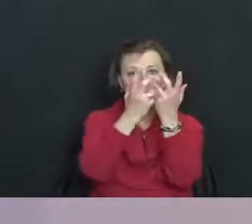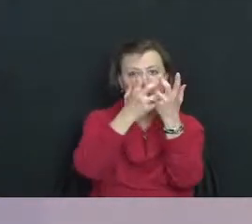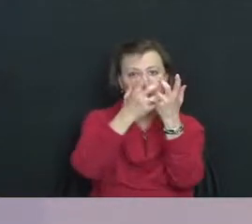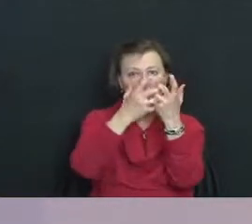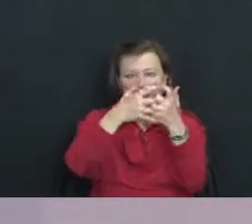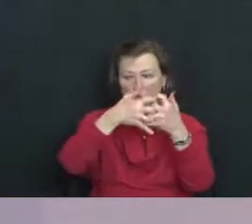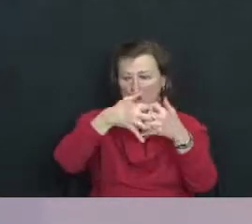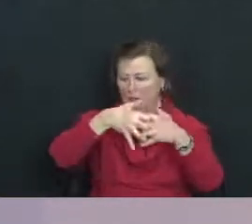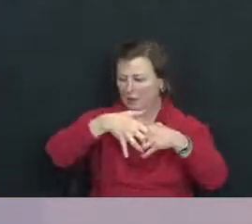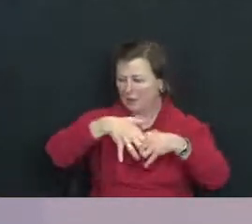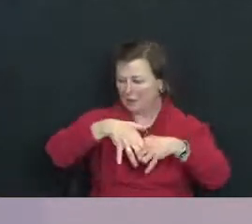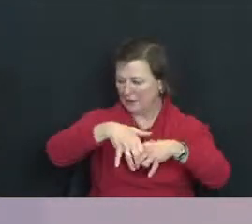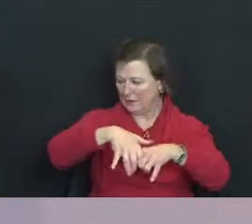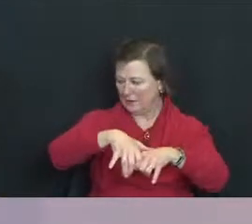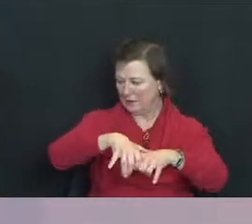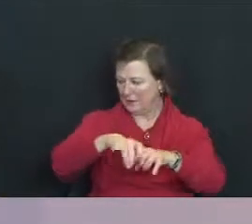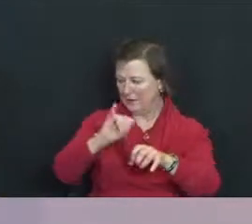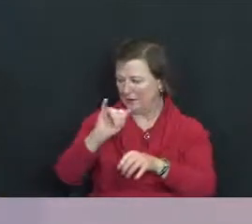inter-are.